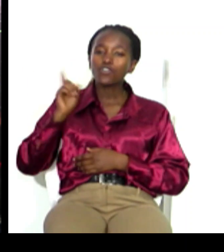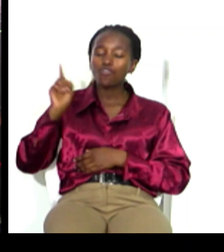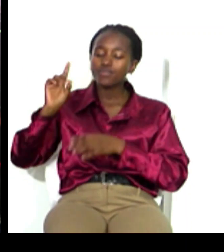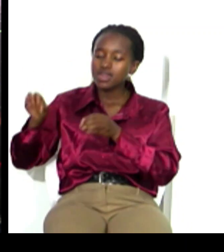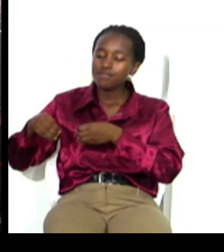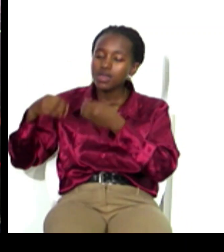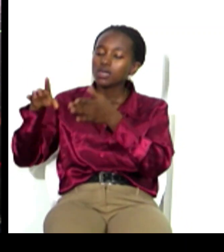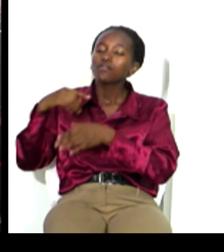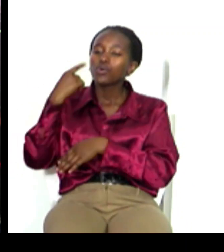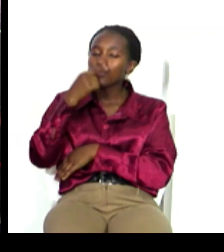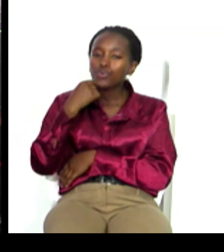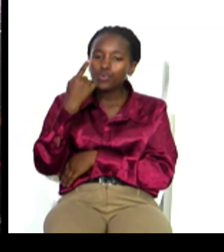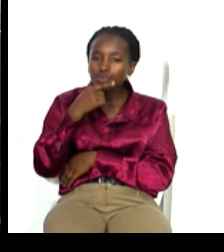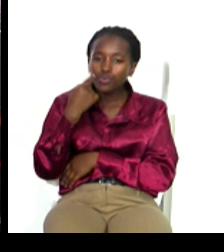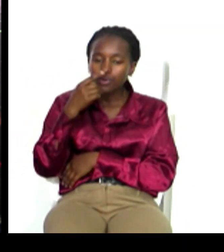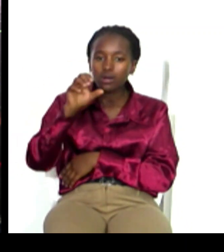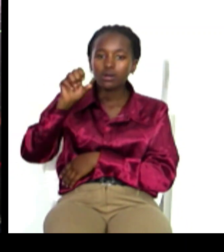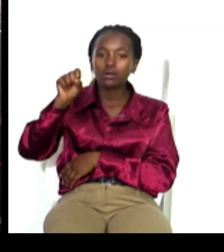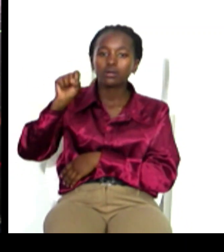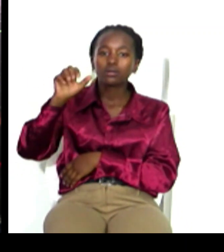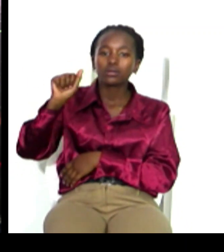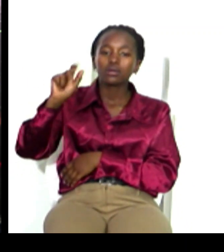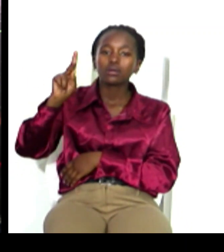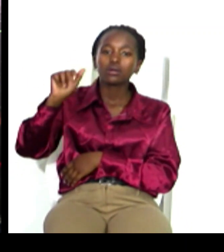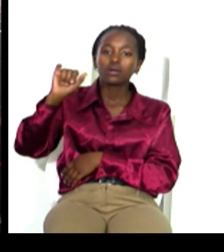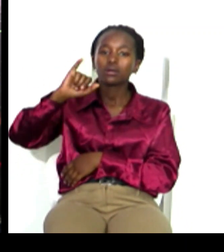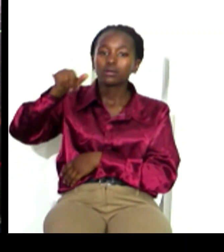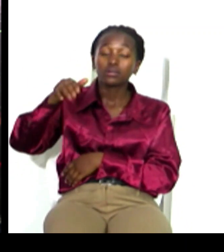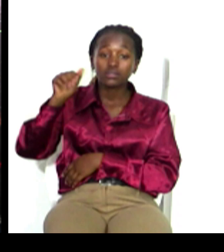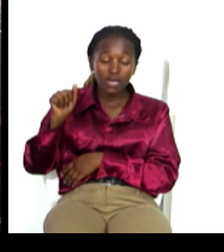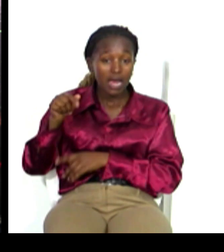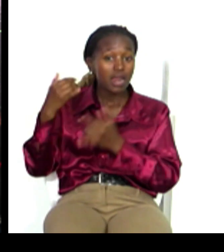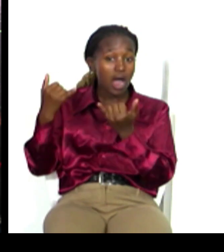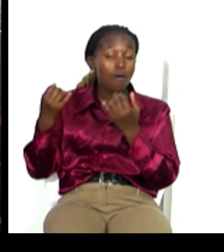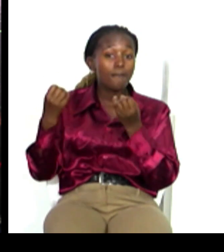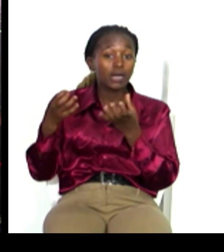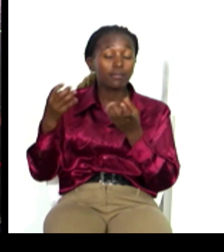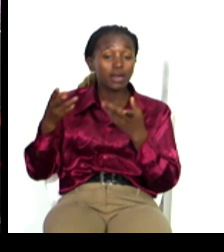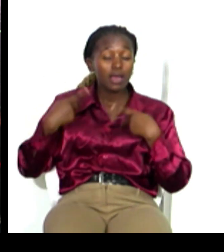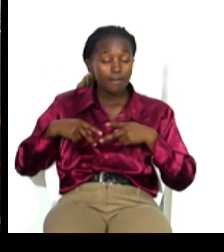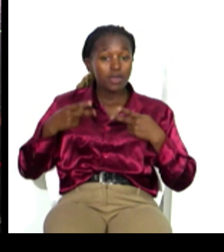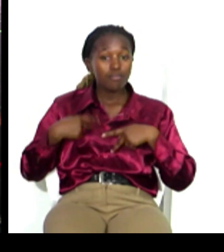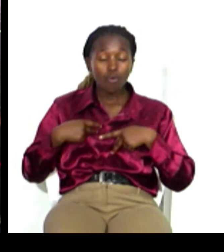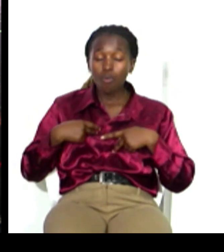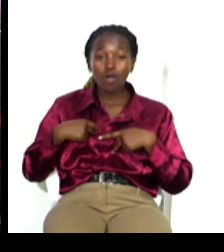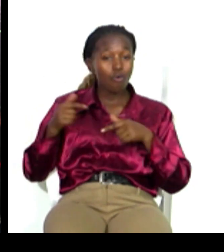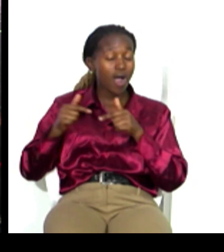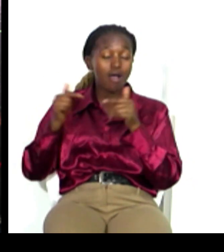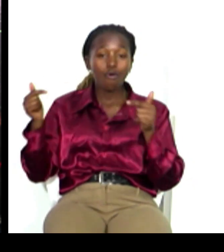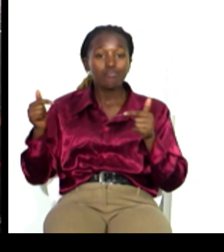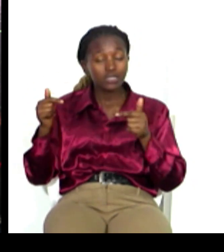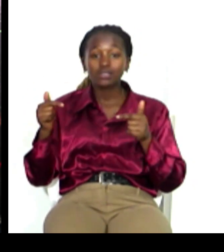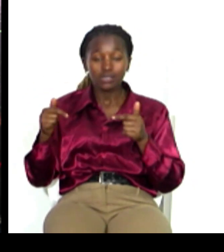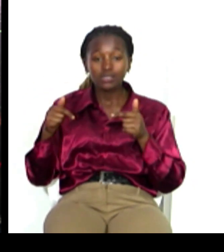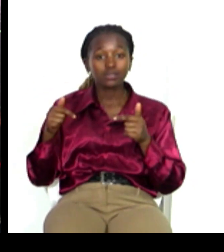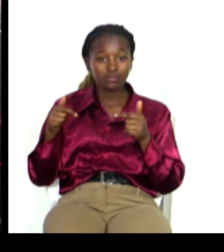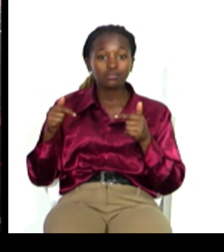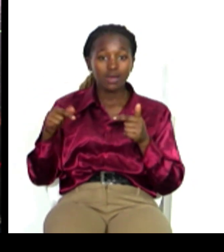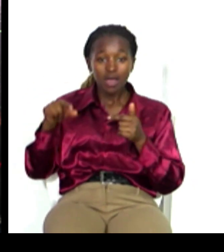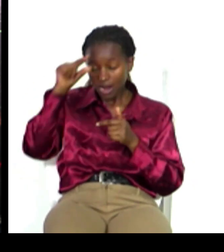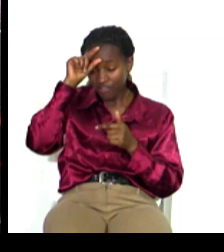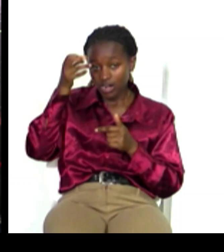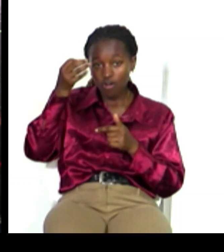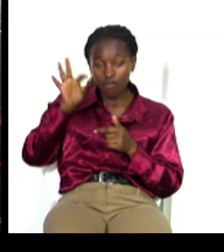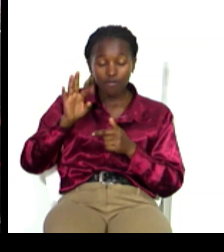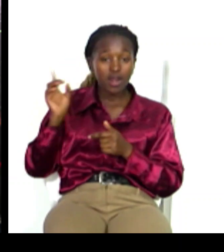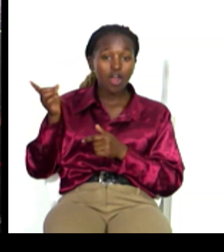now Hawkers wanapiga Sakaja vita. Right. So many people are against what Sakaja is doing. The governor of Nairobi is doing.